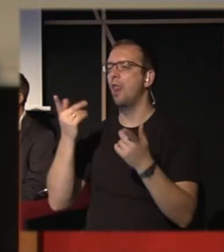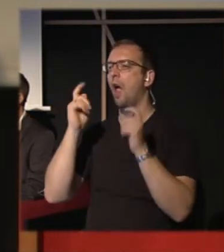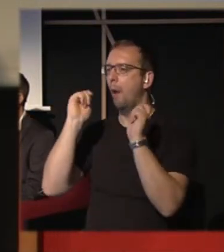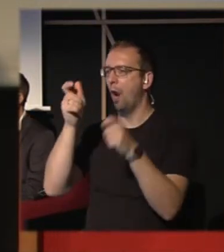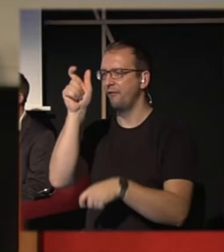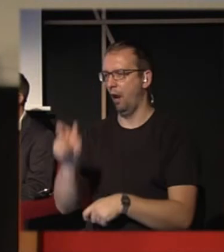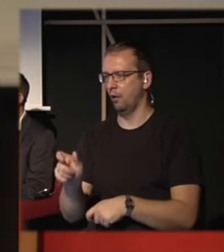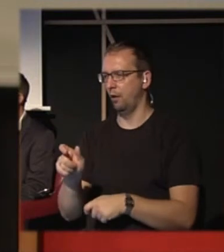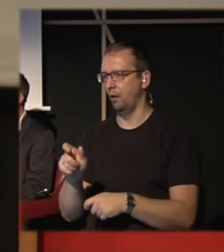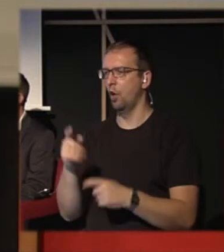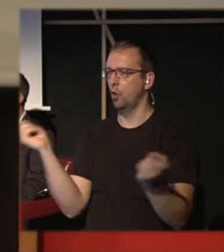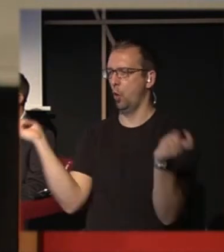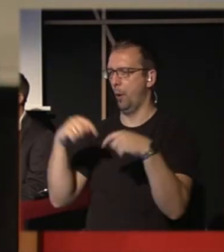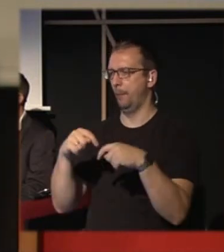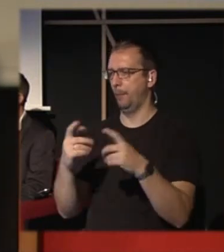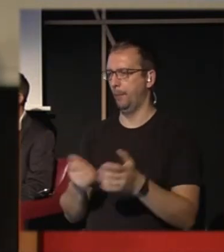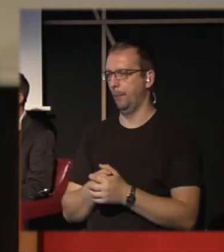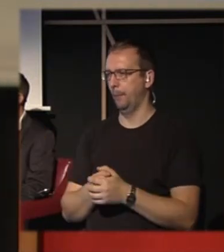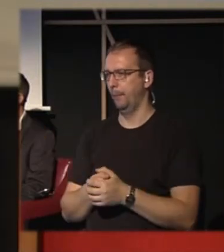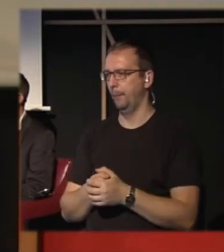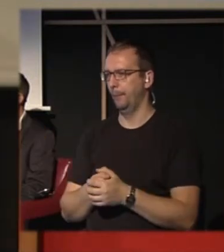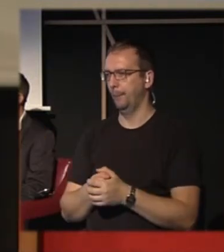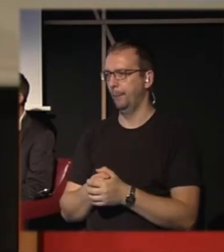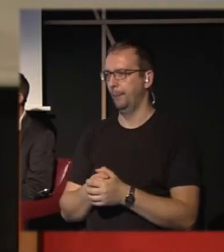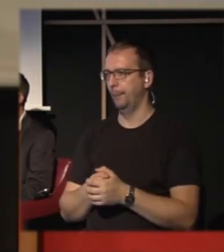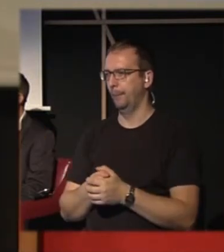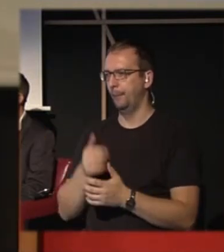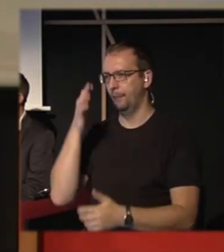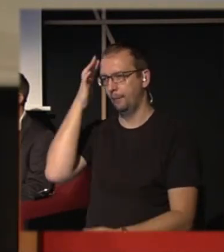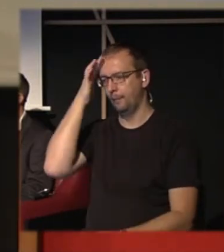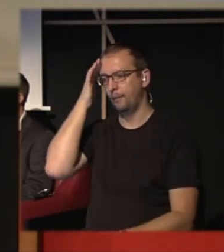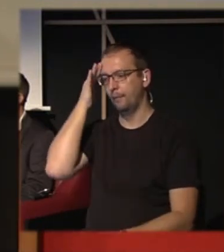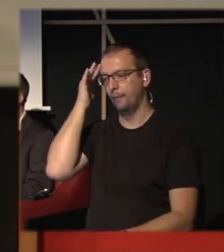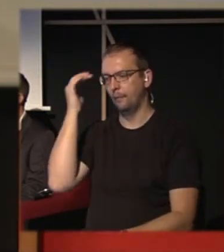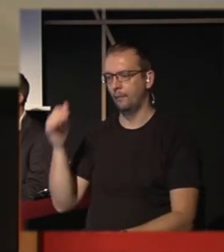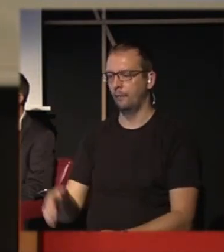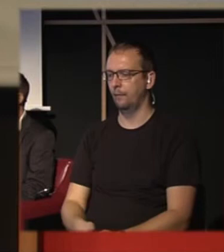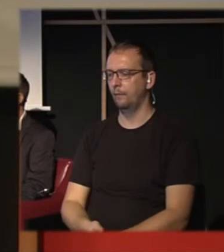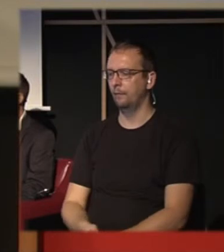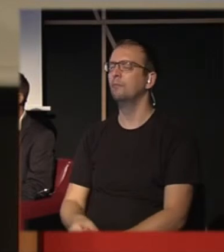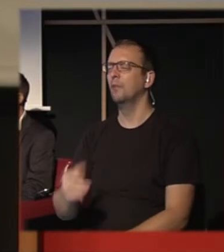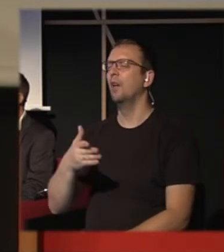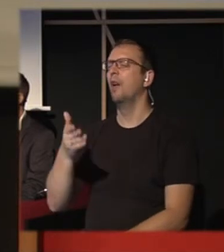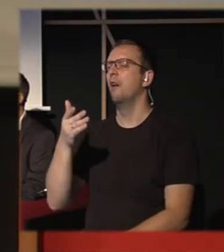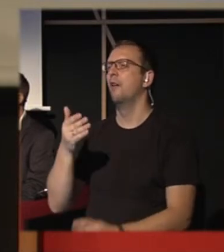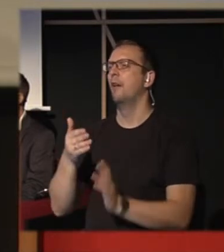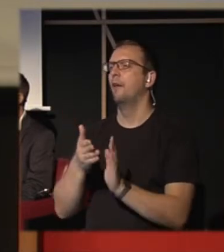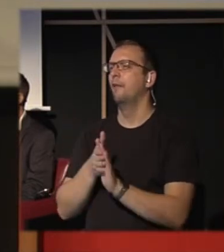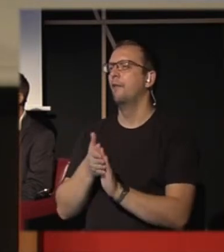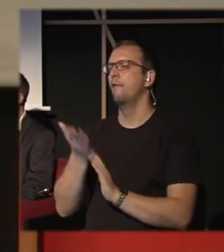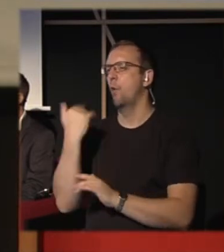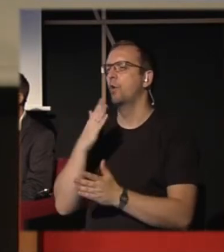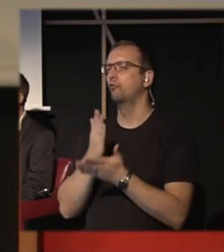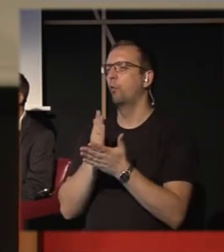it took some time, as I said before, to get some traction in terms of the SLO network. I think they were only 8 to